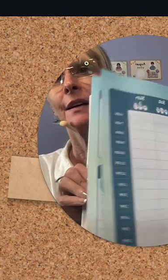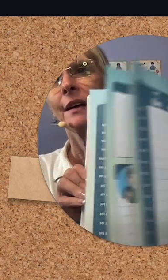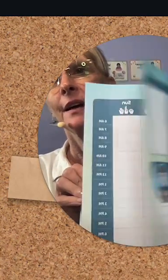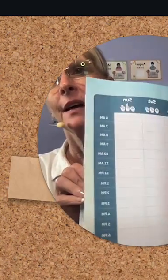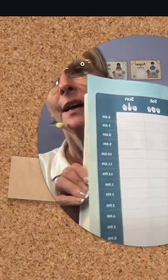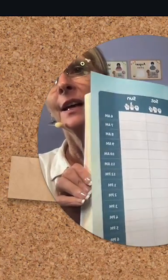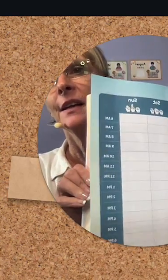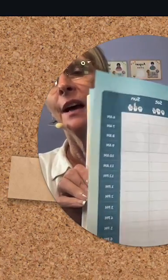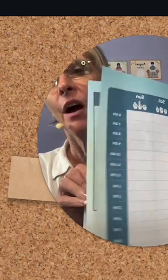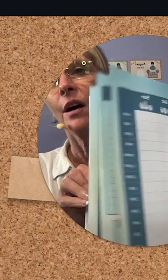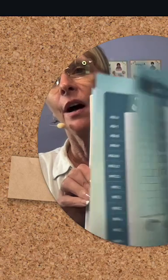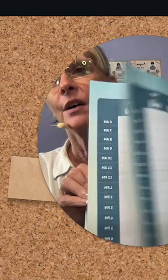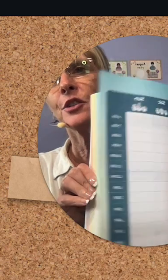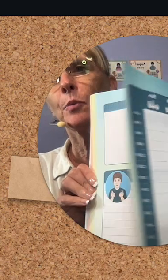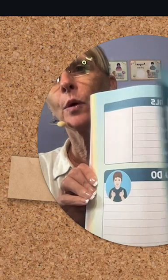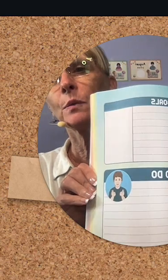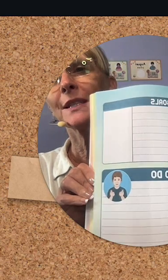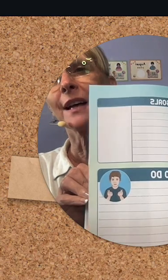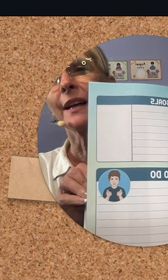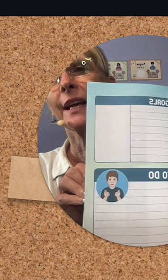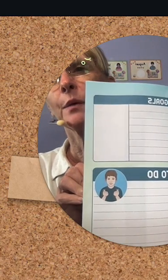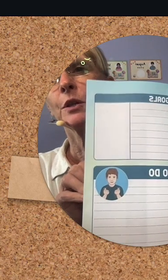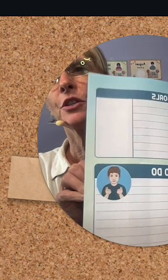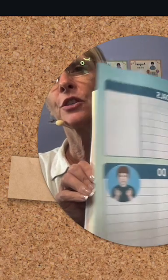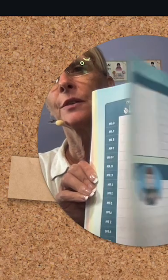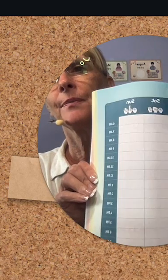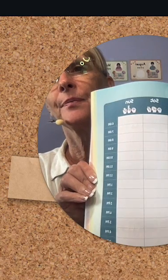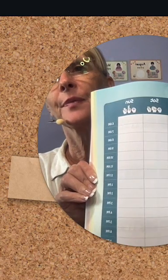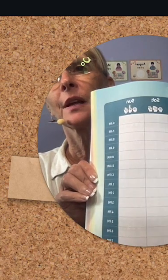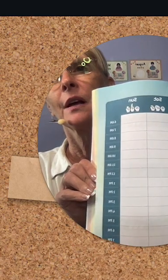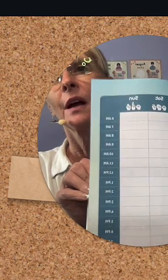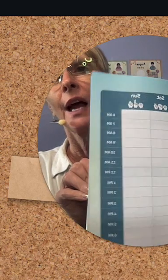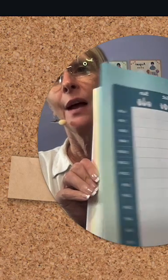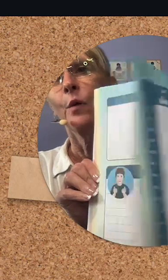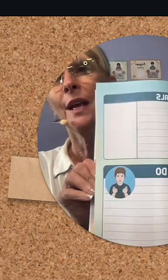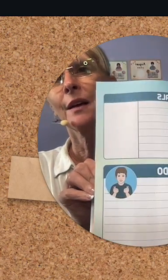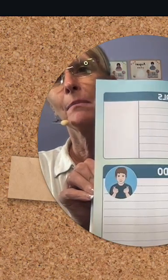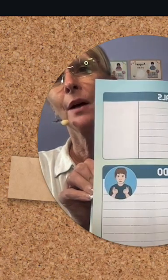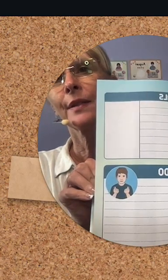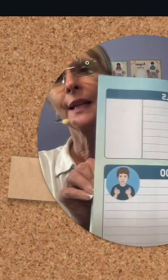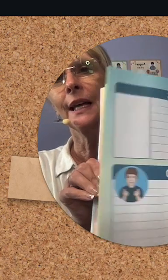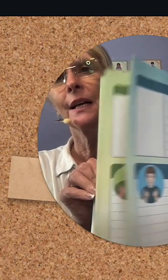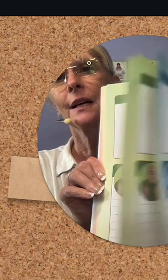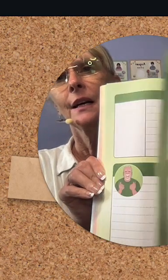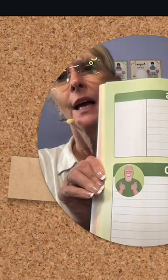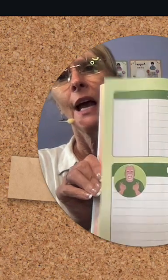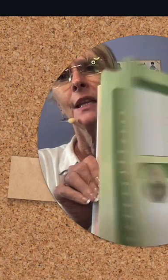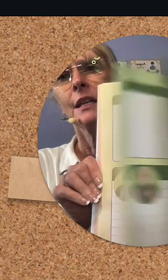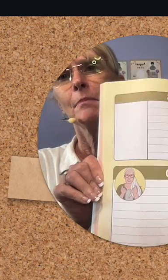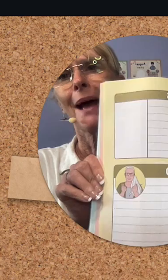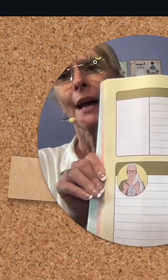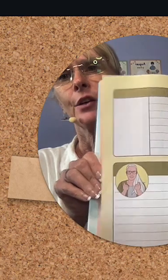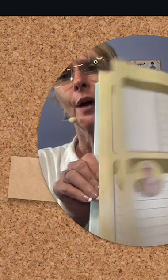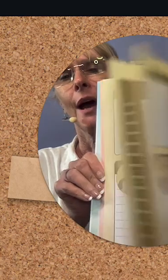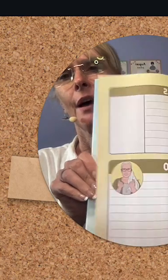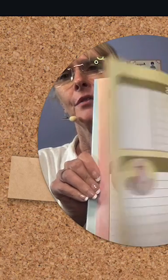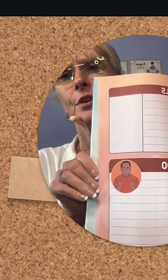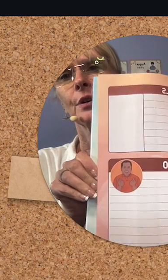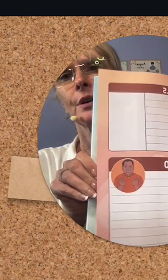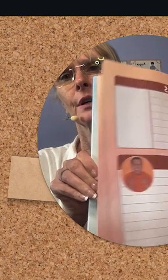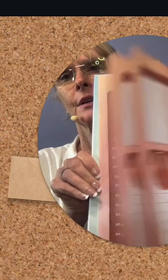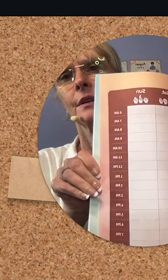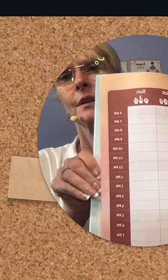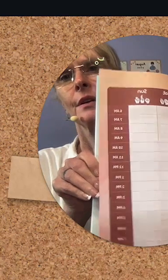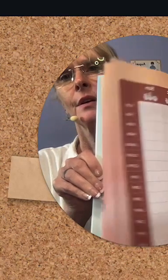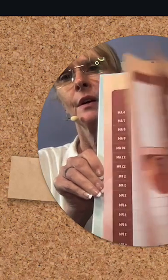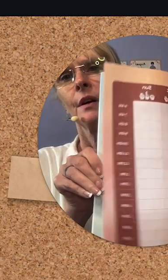inside. All supported with sign language, week, monthly. And then in the back you have